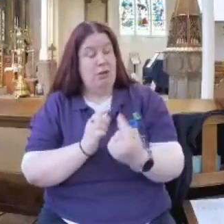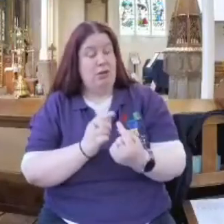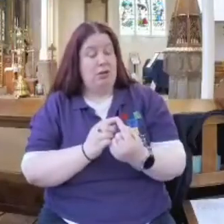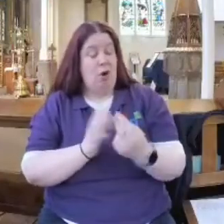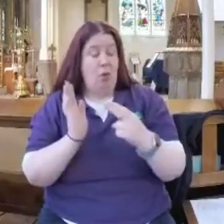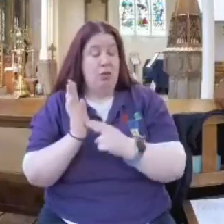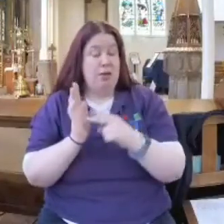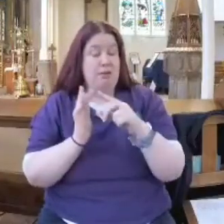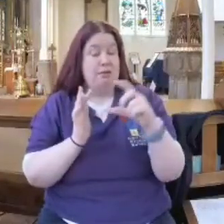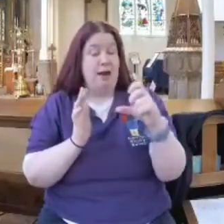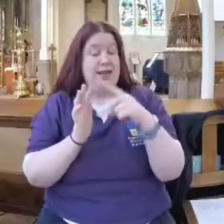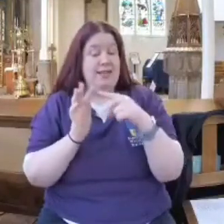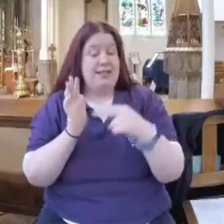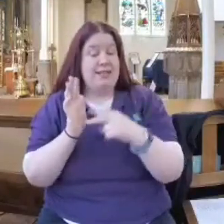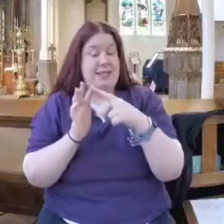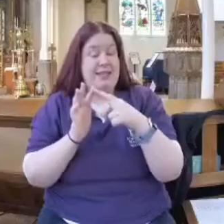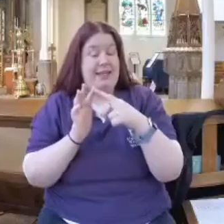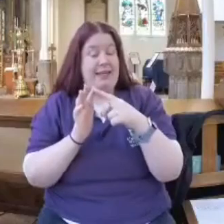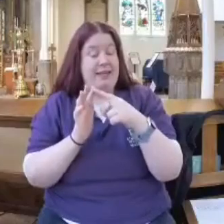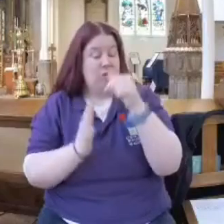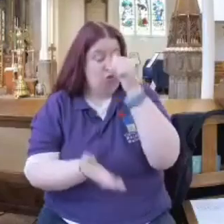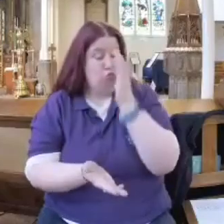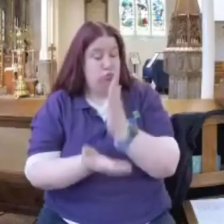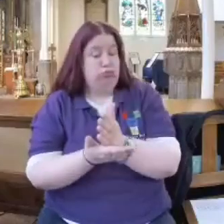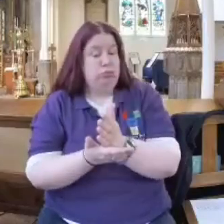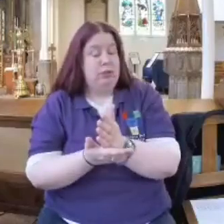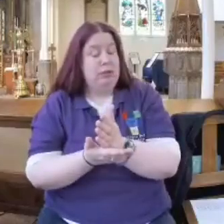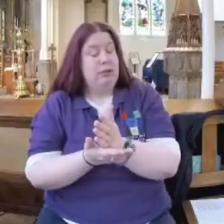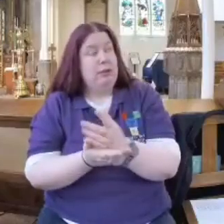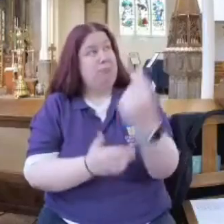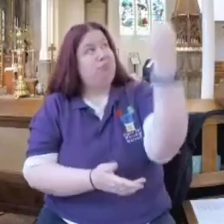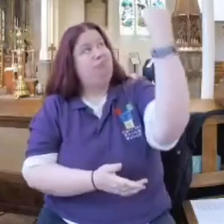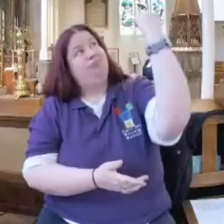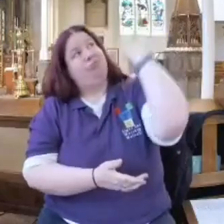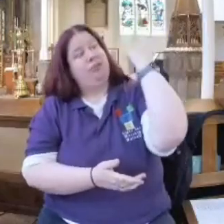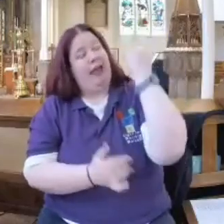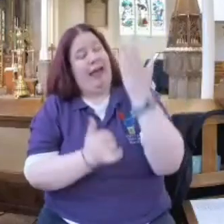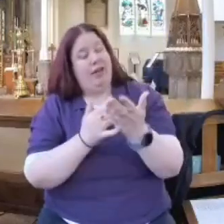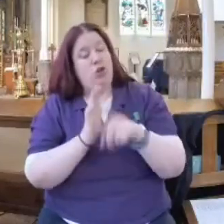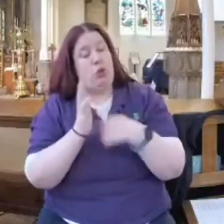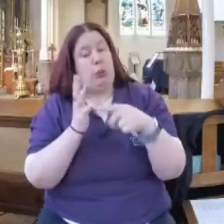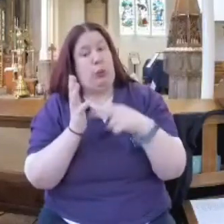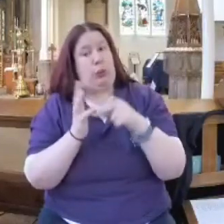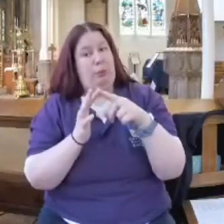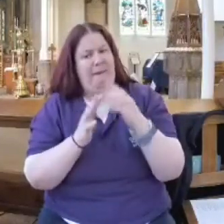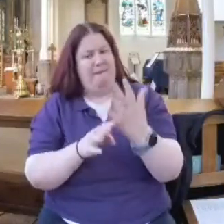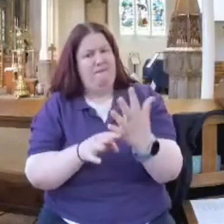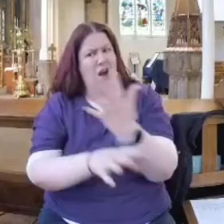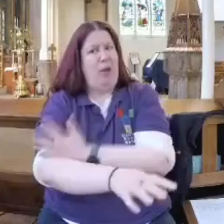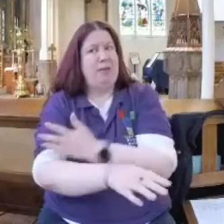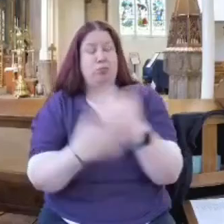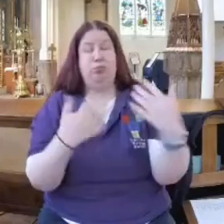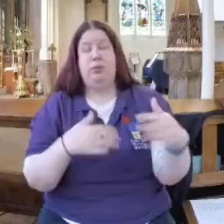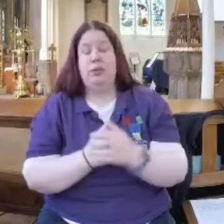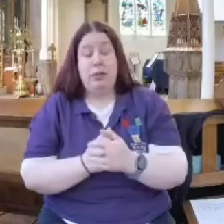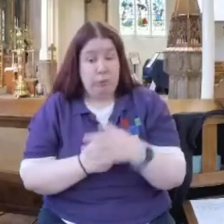Nicene Creed, but actually it was some time ago, 5 weeks ago, at the end of June. So if you want a refresher about the history and